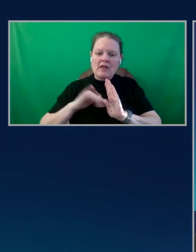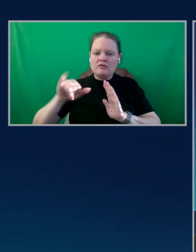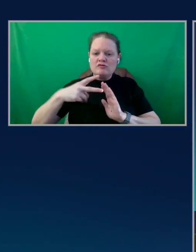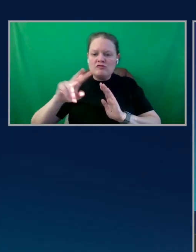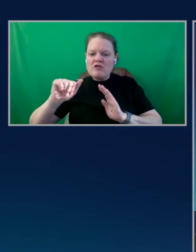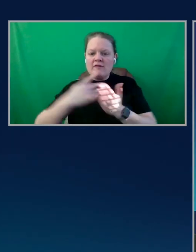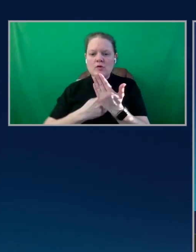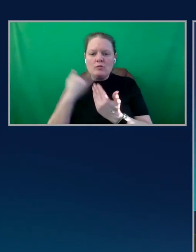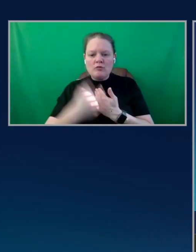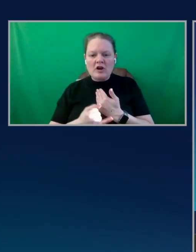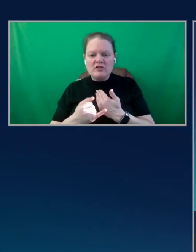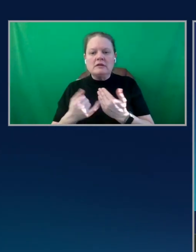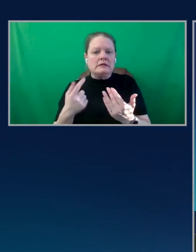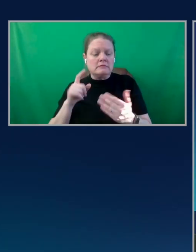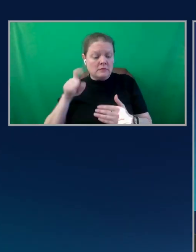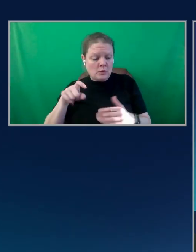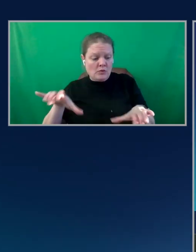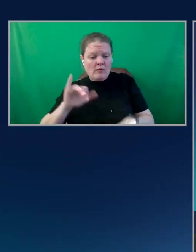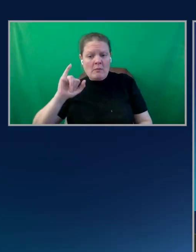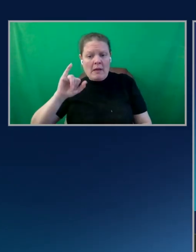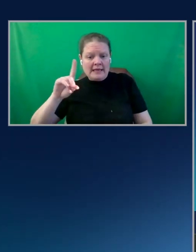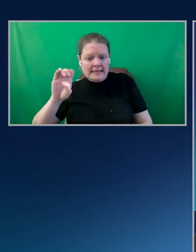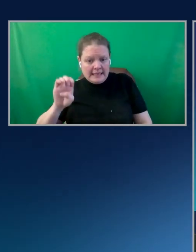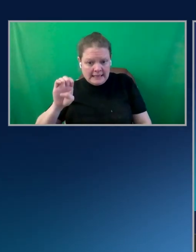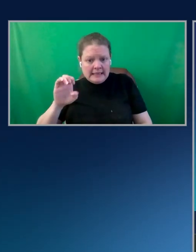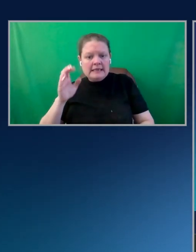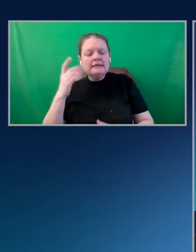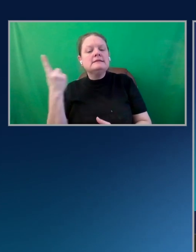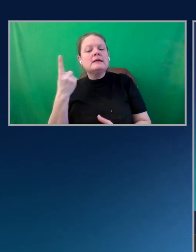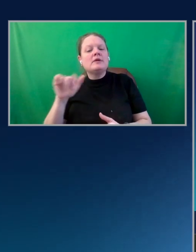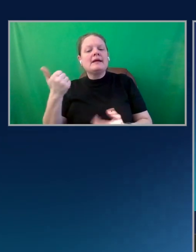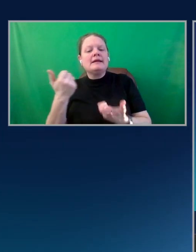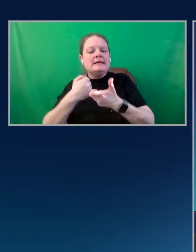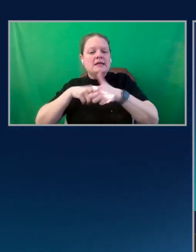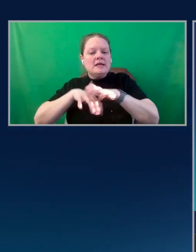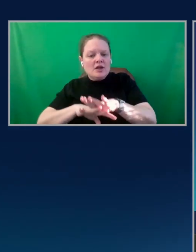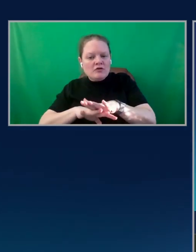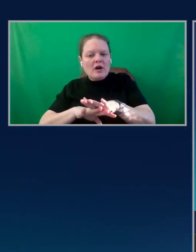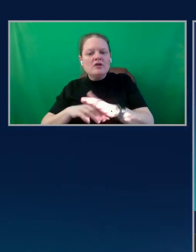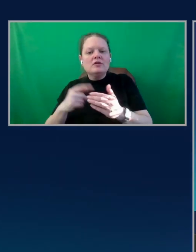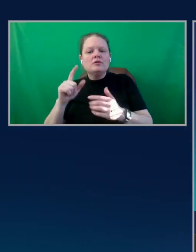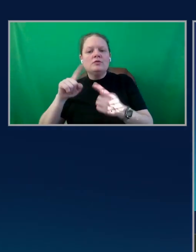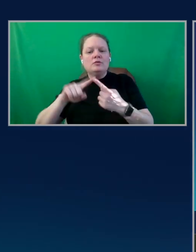do that for my IDE. So something like integration to GitLab is a pretty